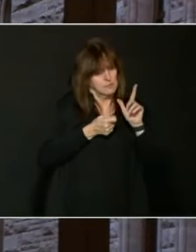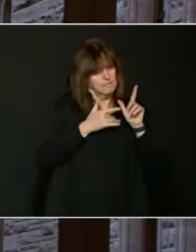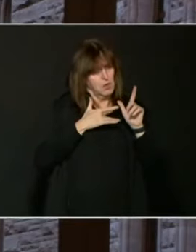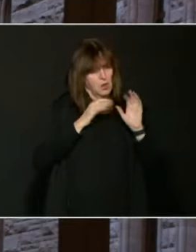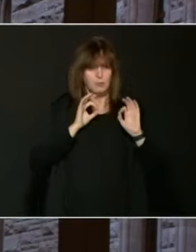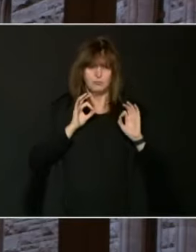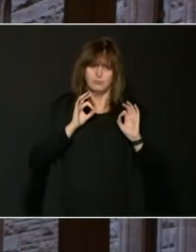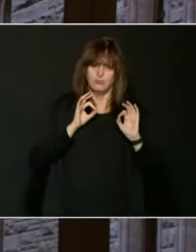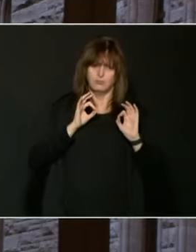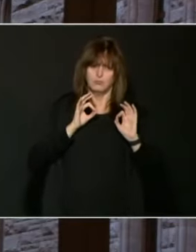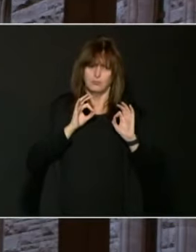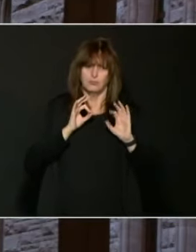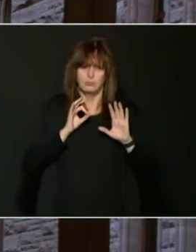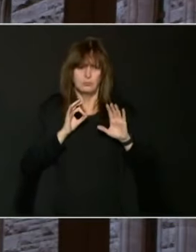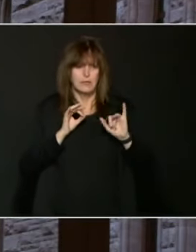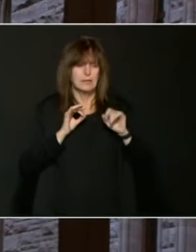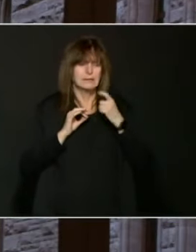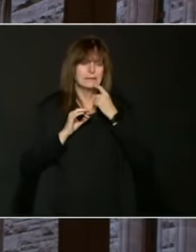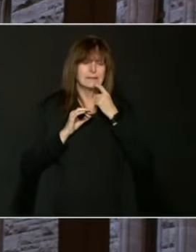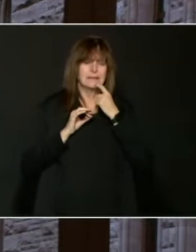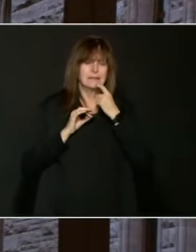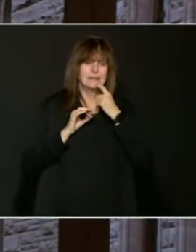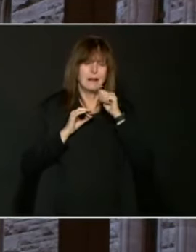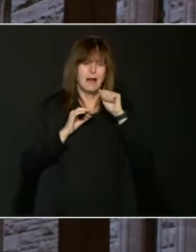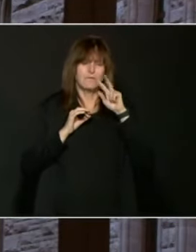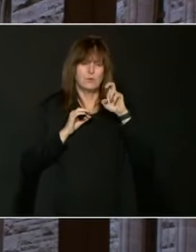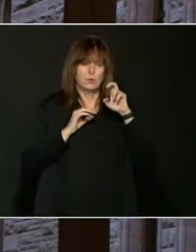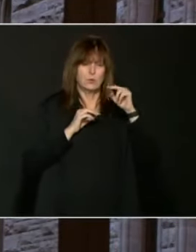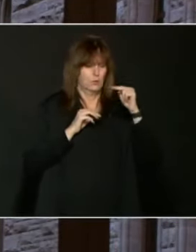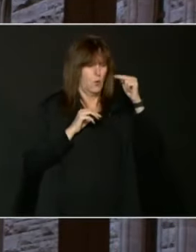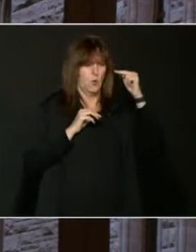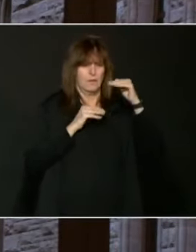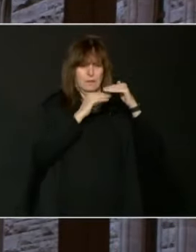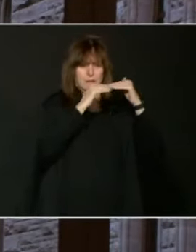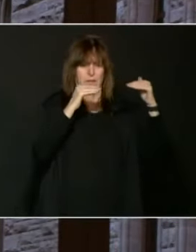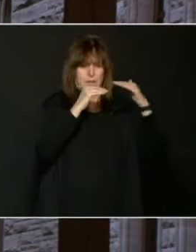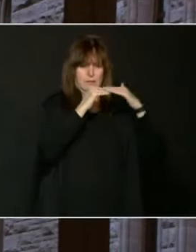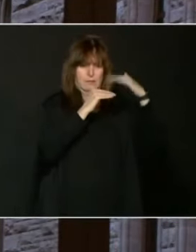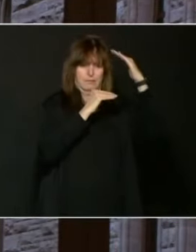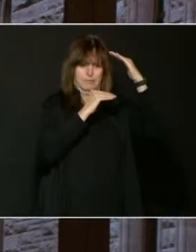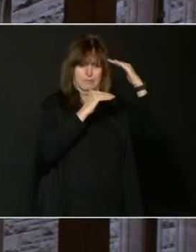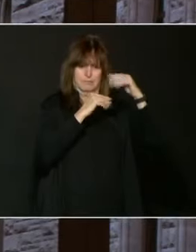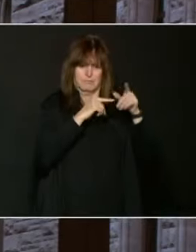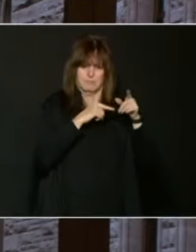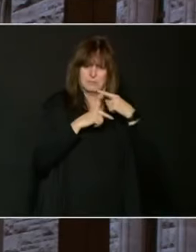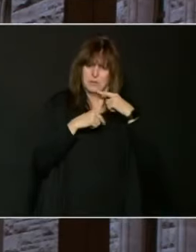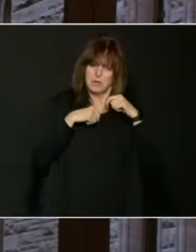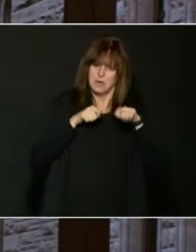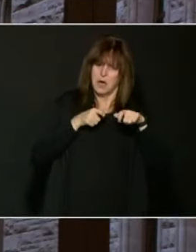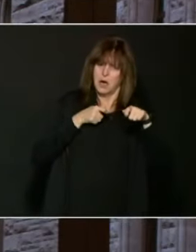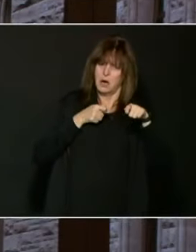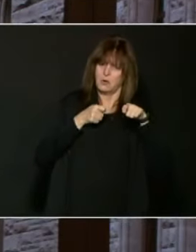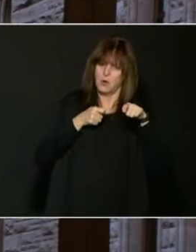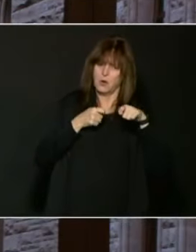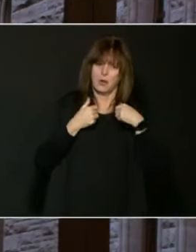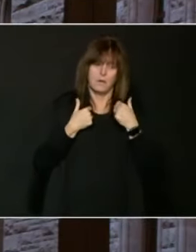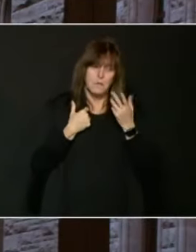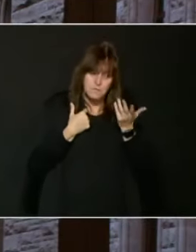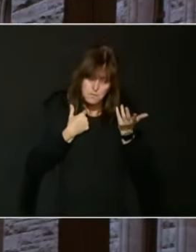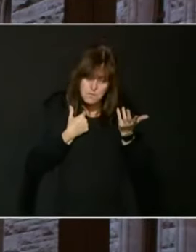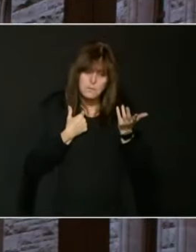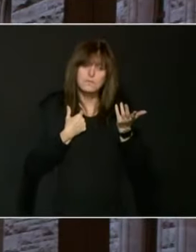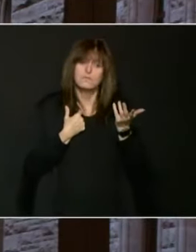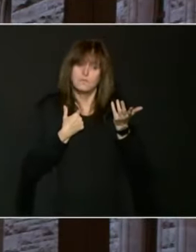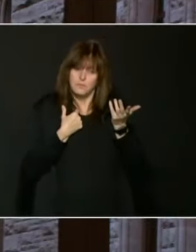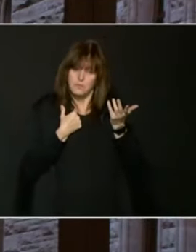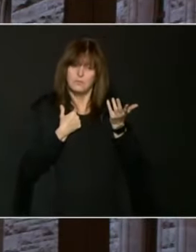and streets permitting, because he felt that they can make in controls if he had to and deal with it. We will monitor the situation as